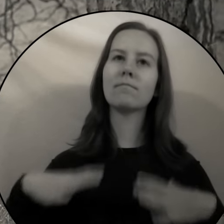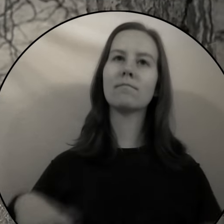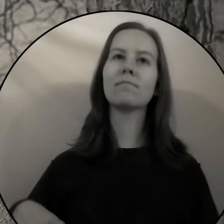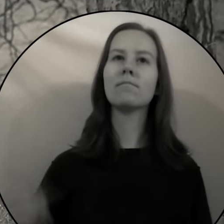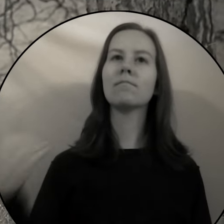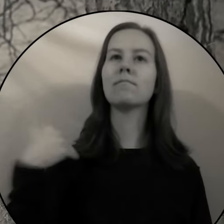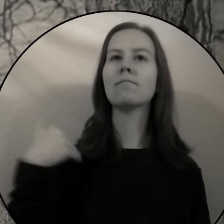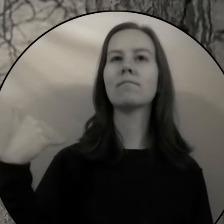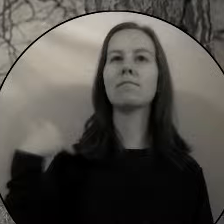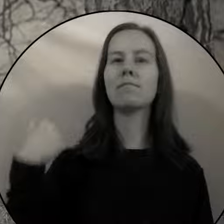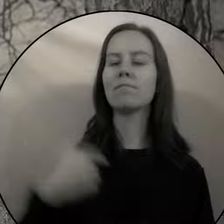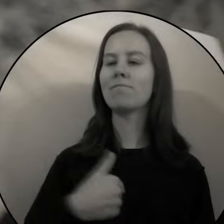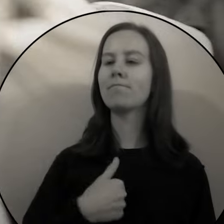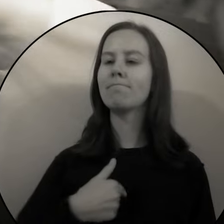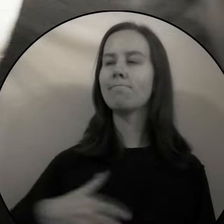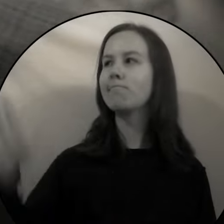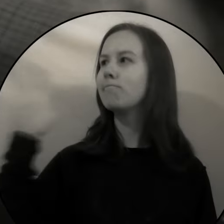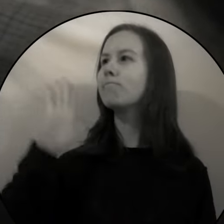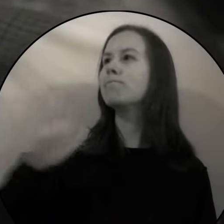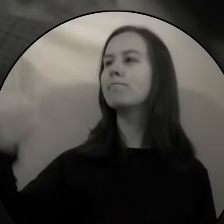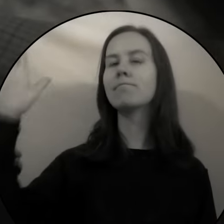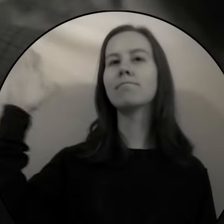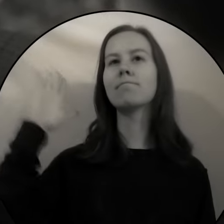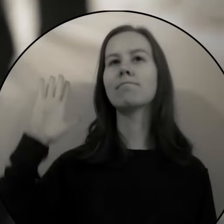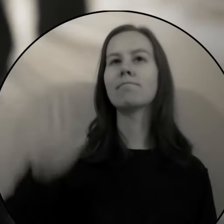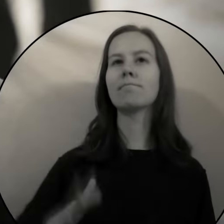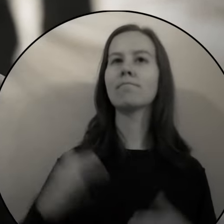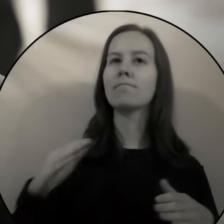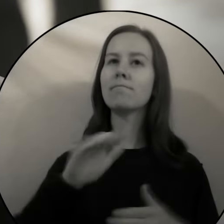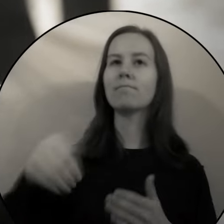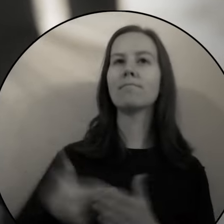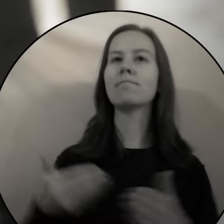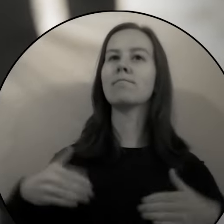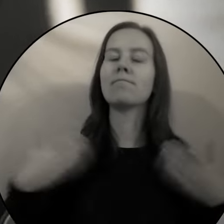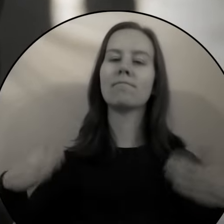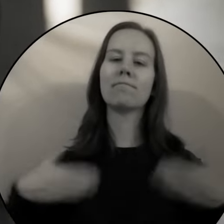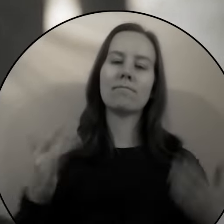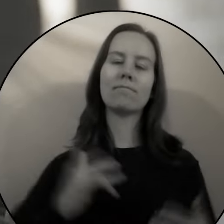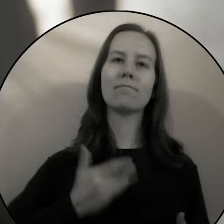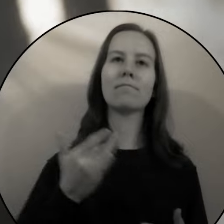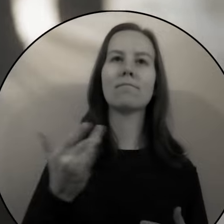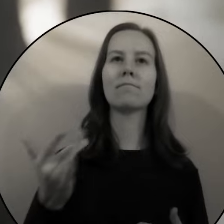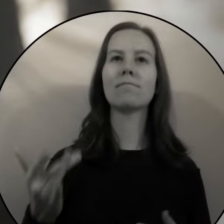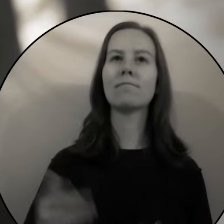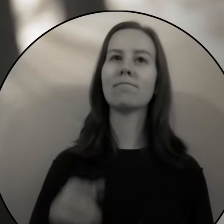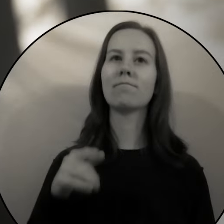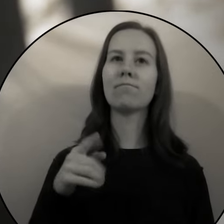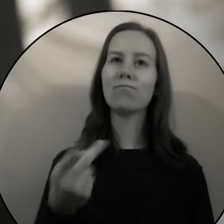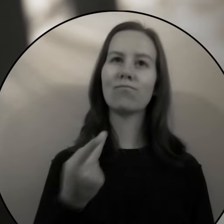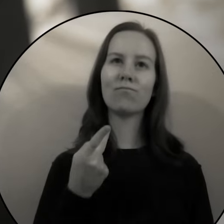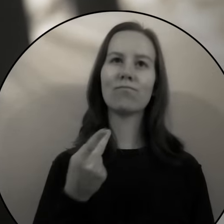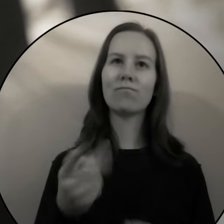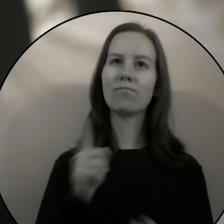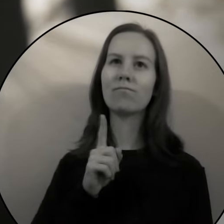You fell from the cotton and all the Endor Fins in juice in that Little